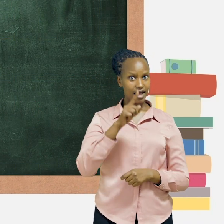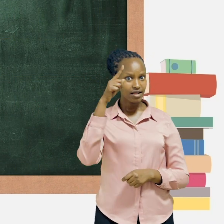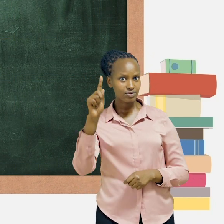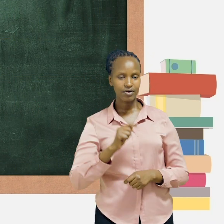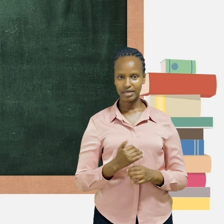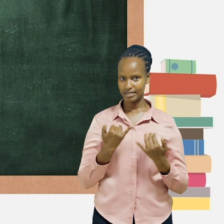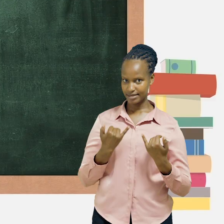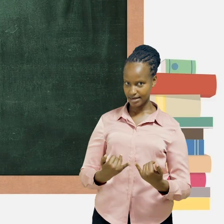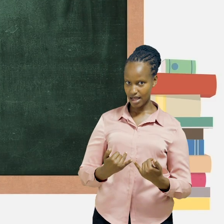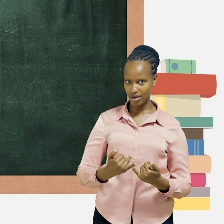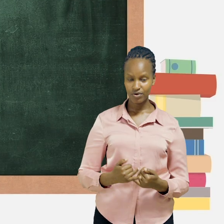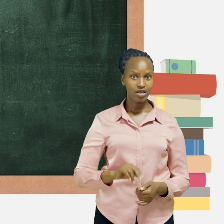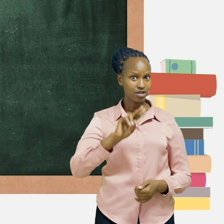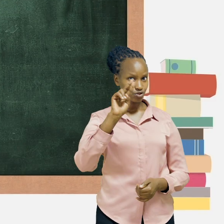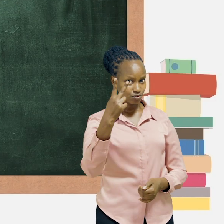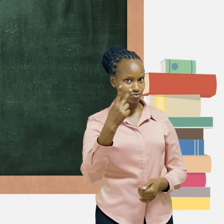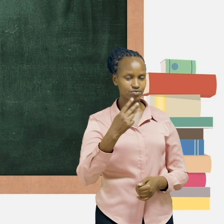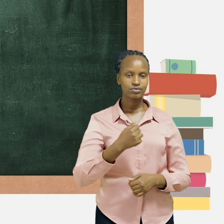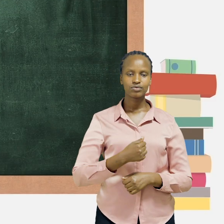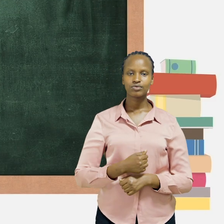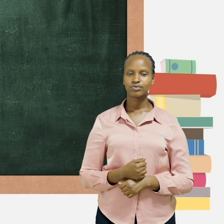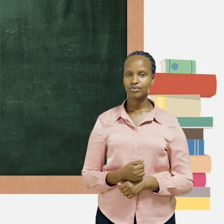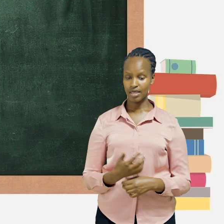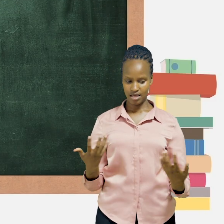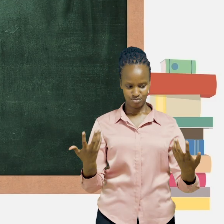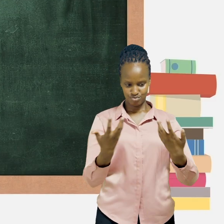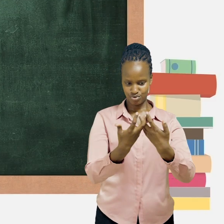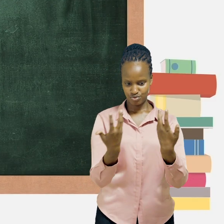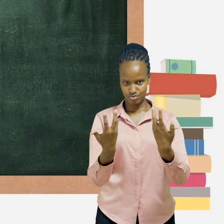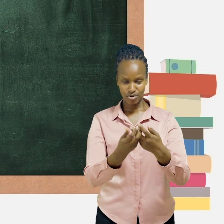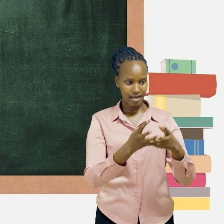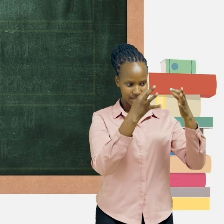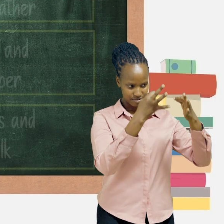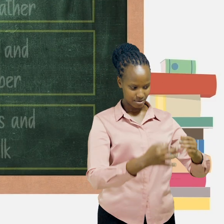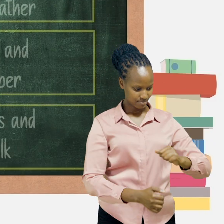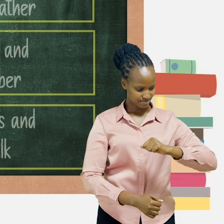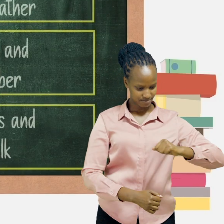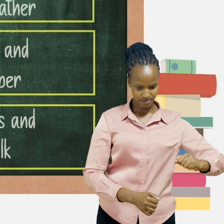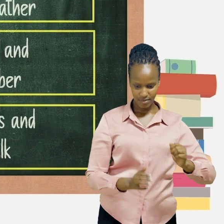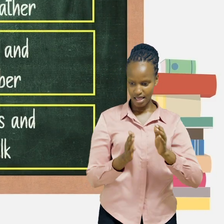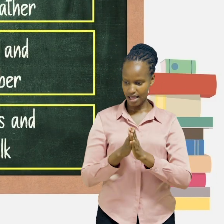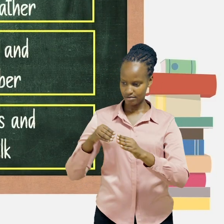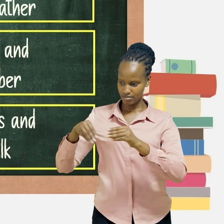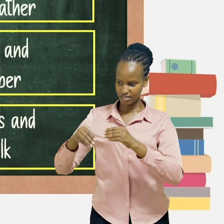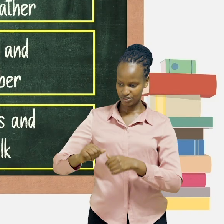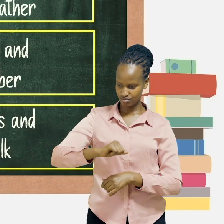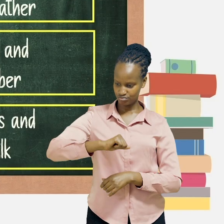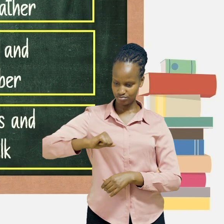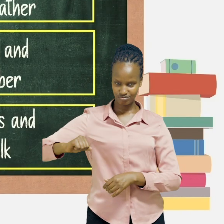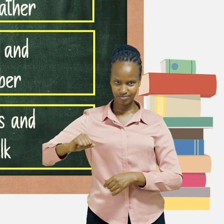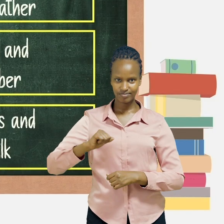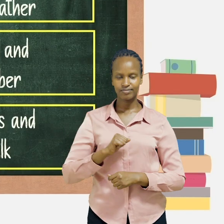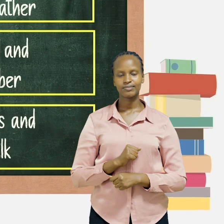That is correct. Now, let's do round 2. Let's match the products on the left with the materials they are